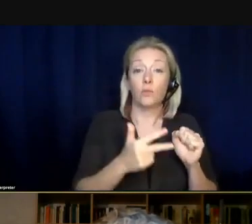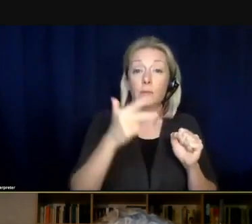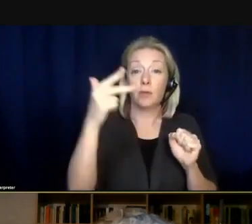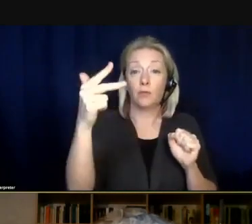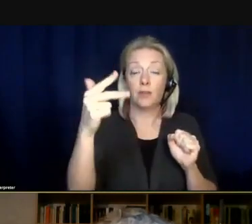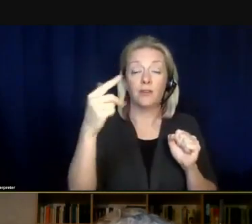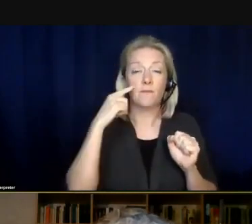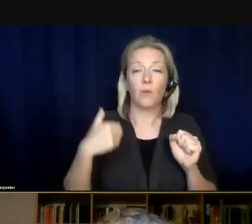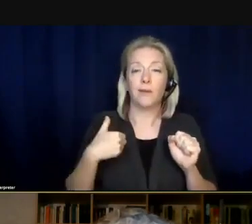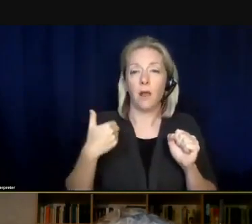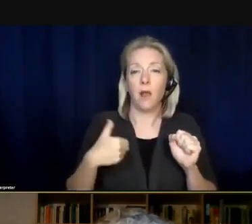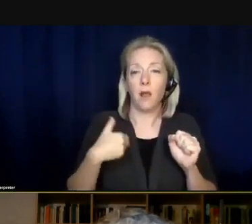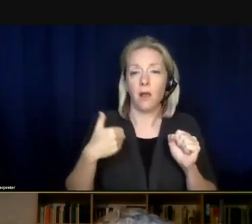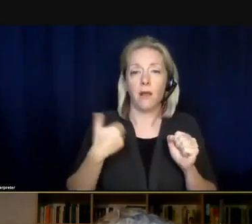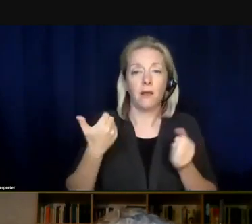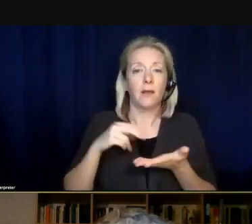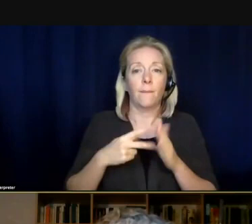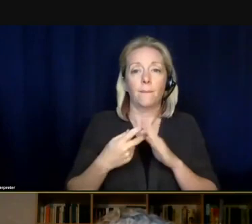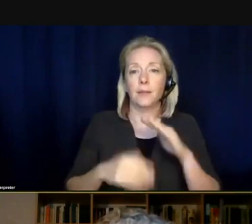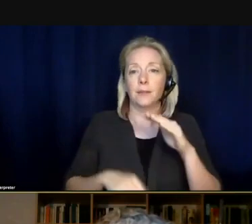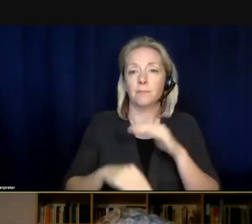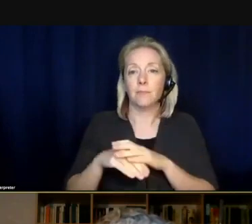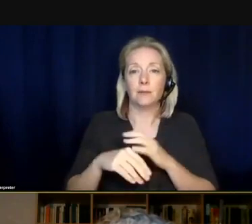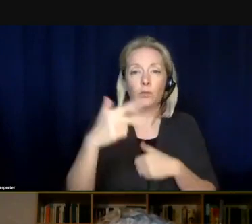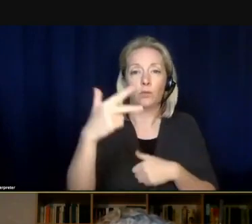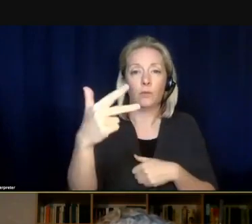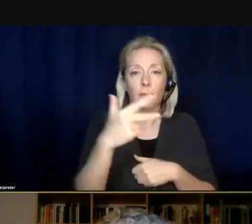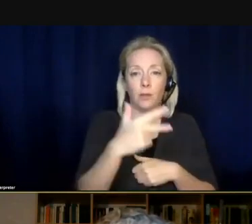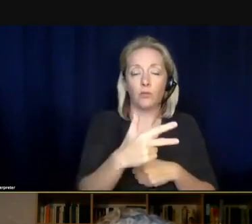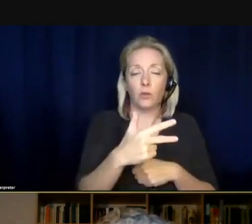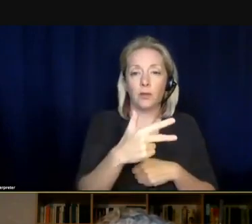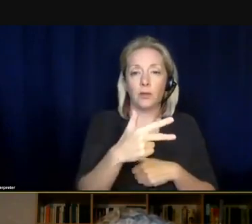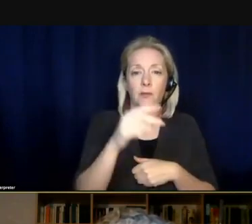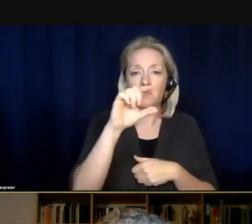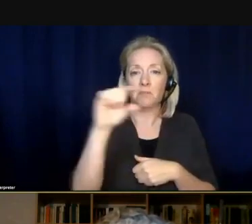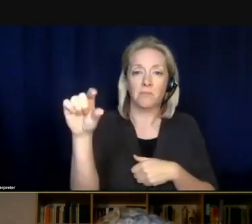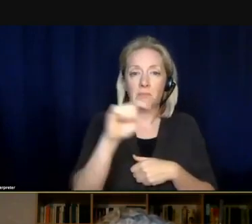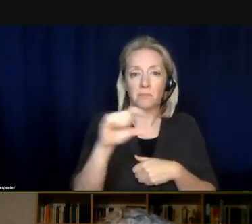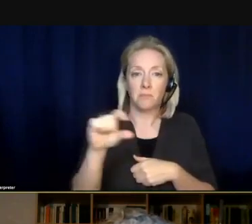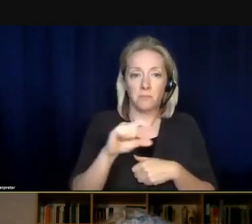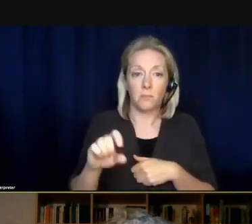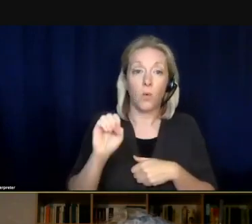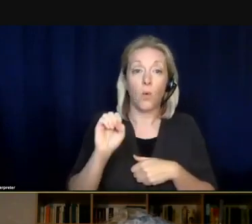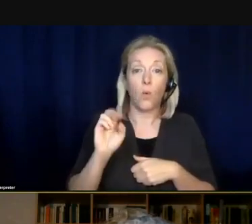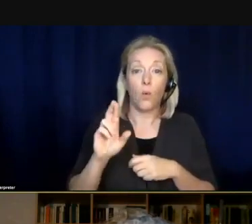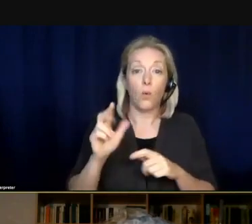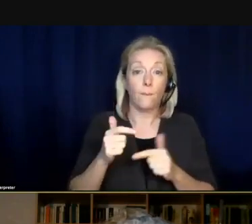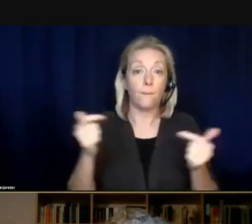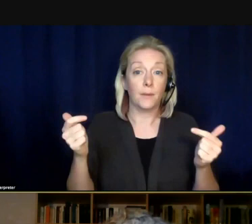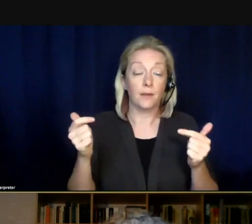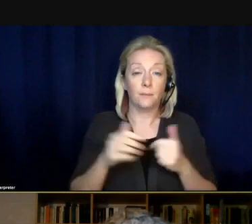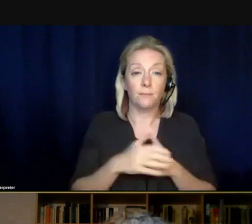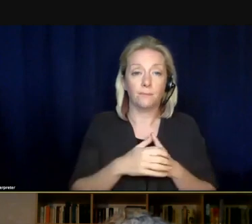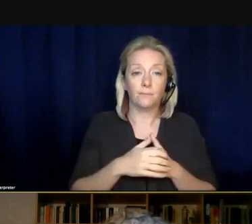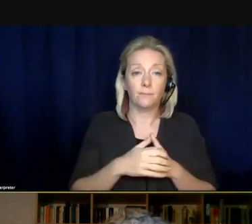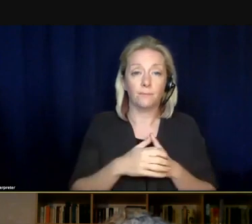for young children or old people like me who can't remember anything anymore, or with a big game board. So I'll just show you